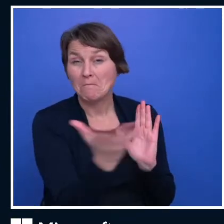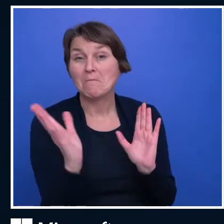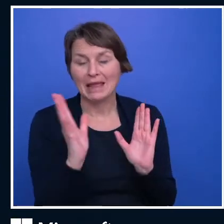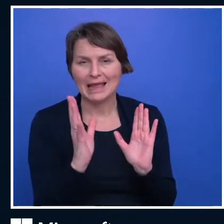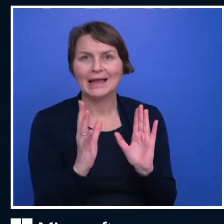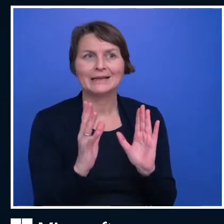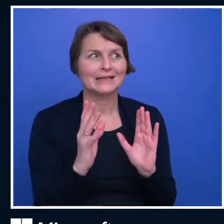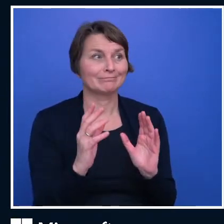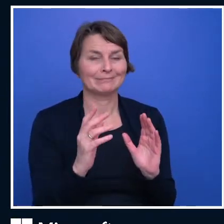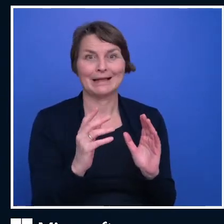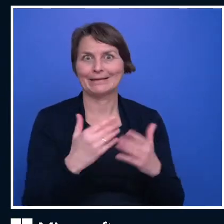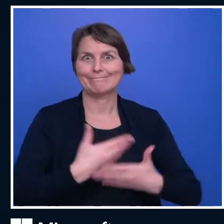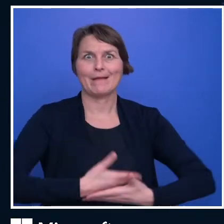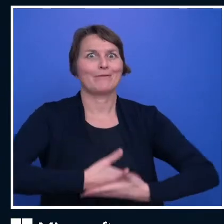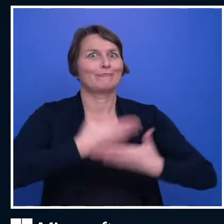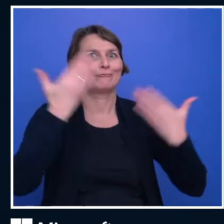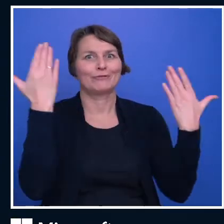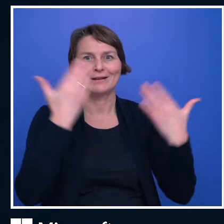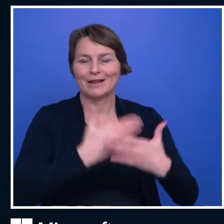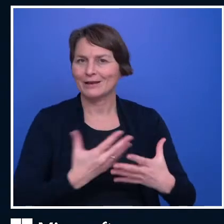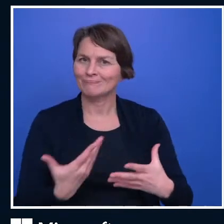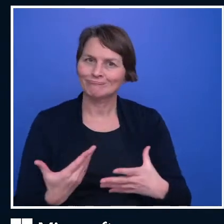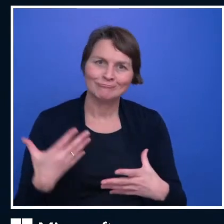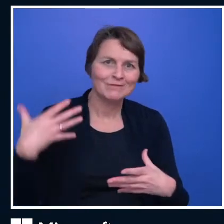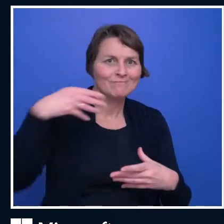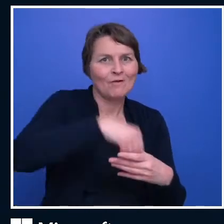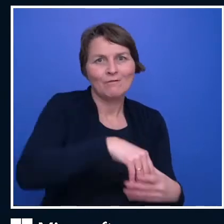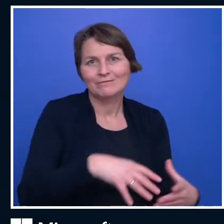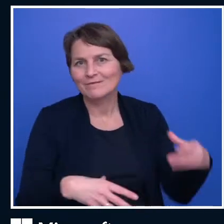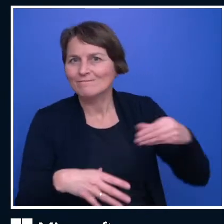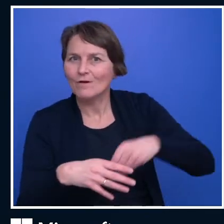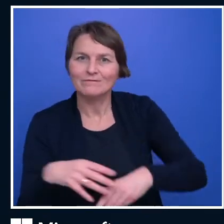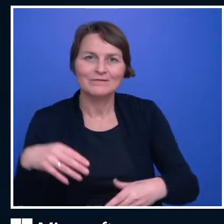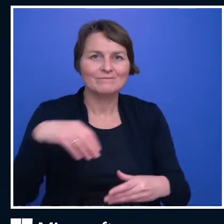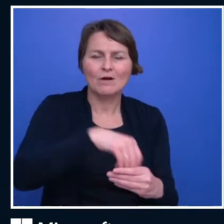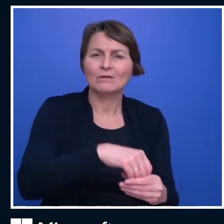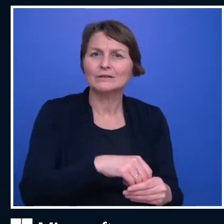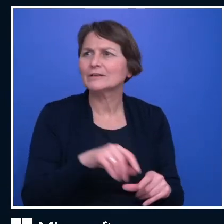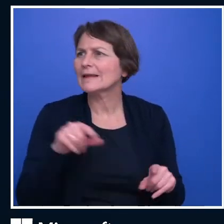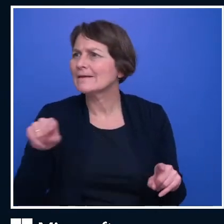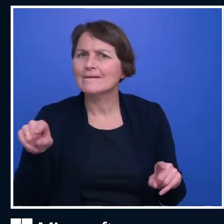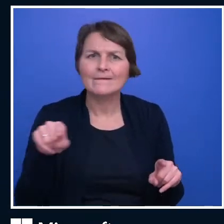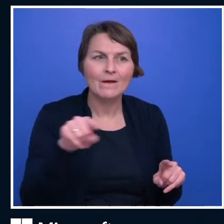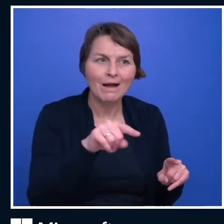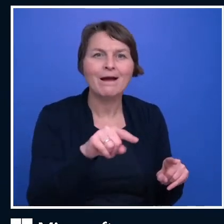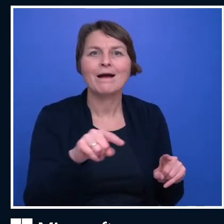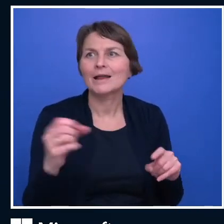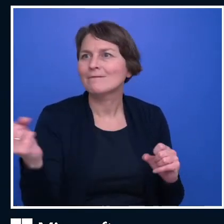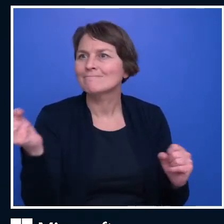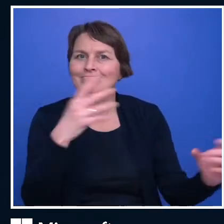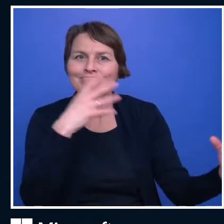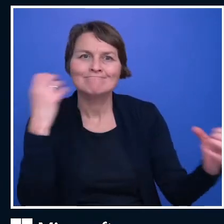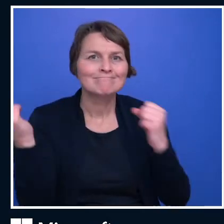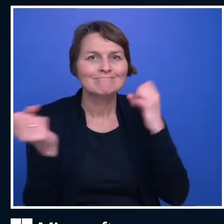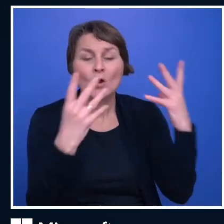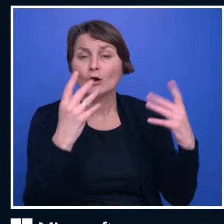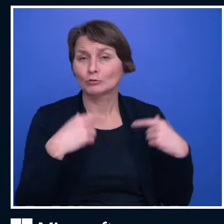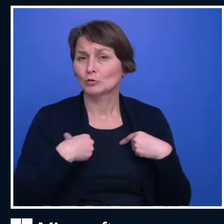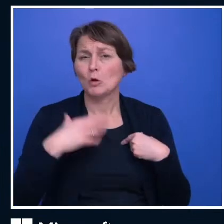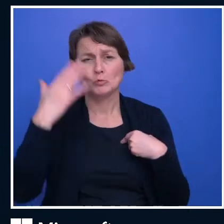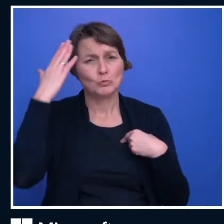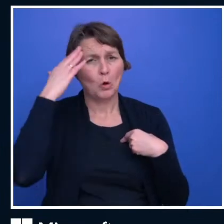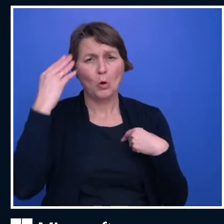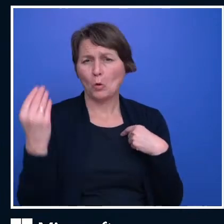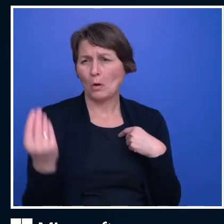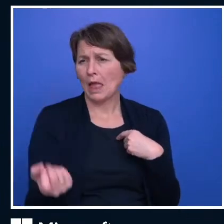field. So whenever they do something new, it's out there. So if you're keeping up with that, you pretty much know what's new and what's not. And another